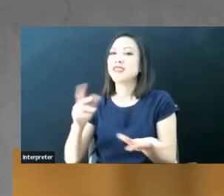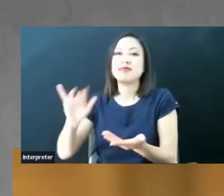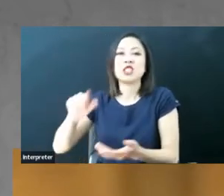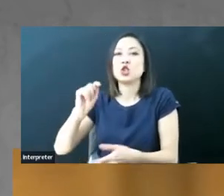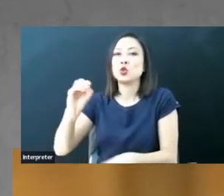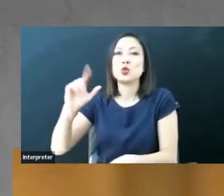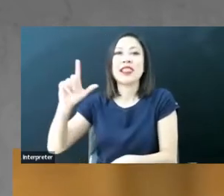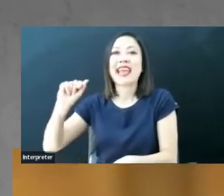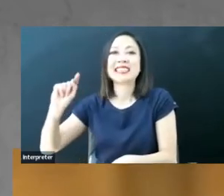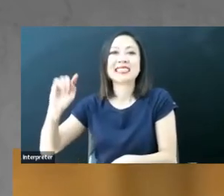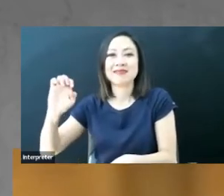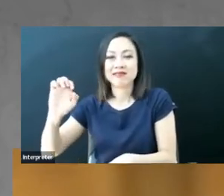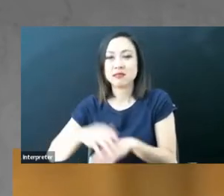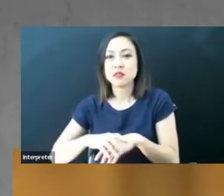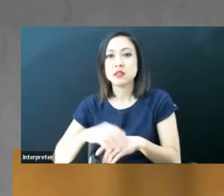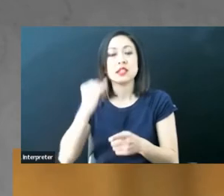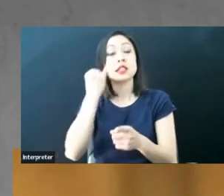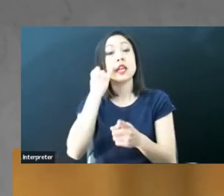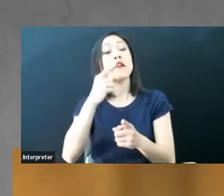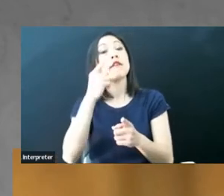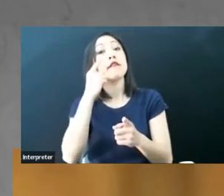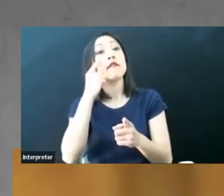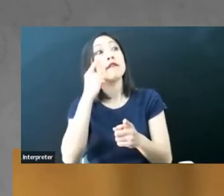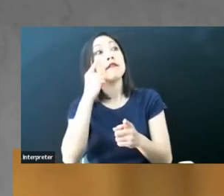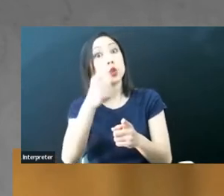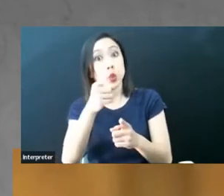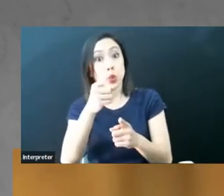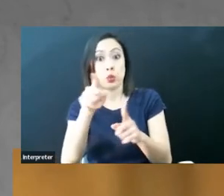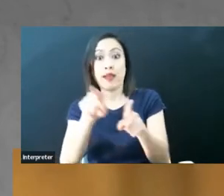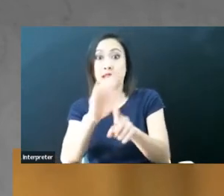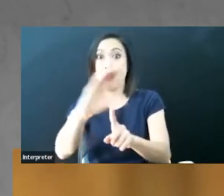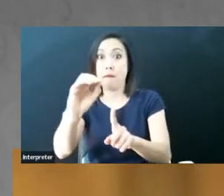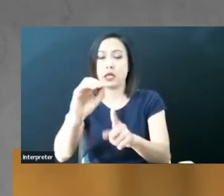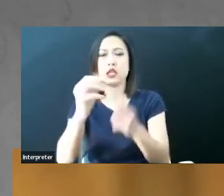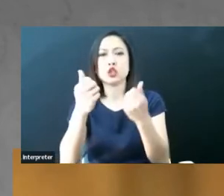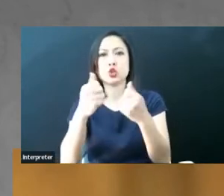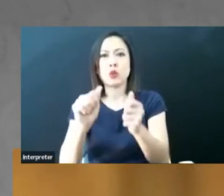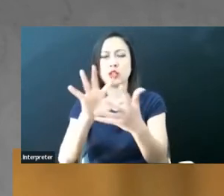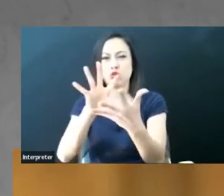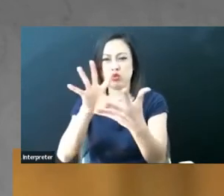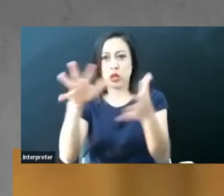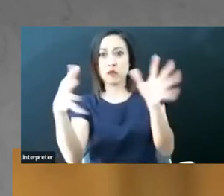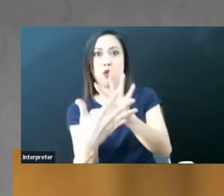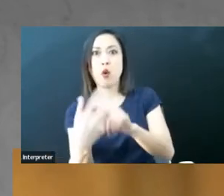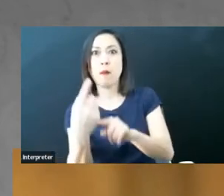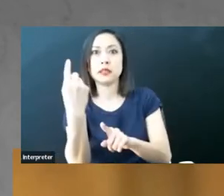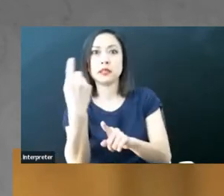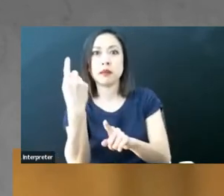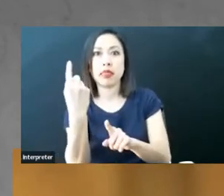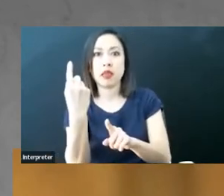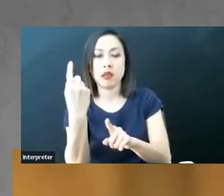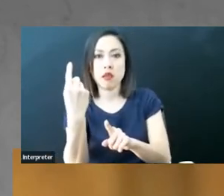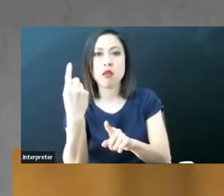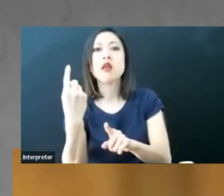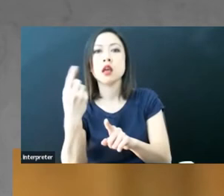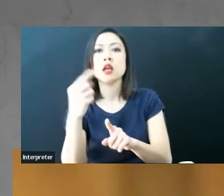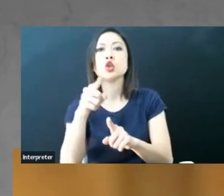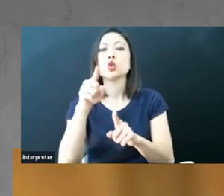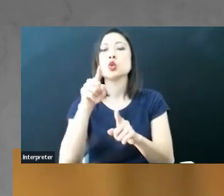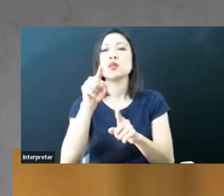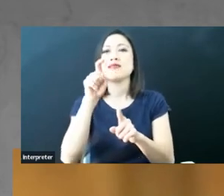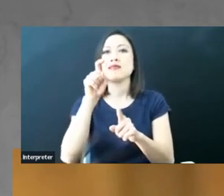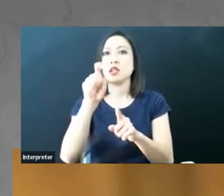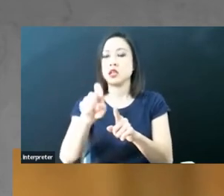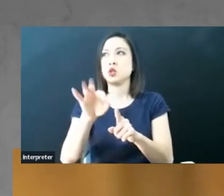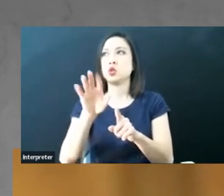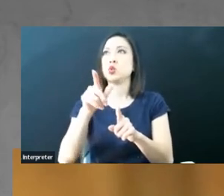to do something transformative, you must reach. And if you're reaching, by definition, not everything works. So I think the flip side